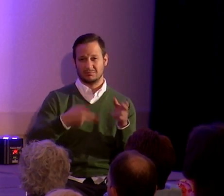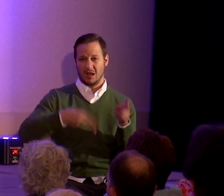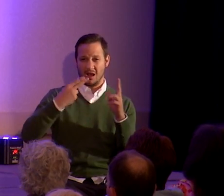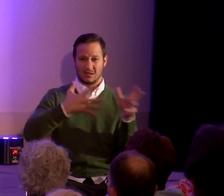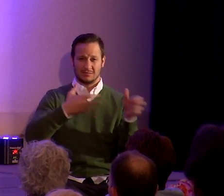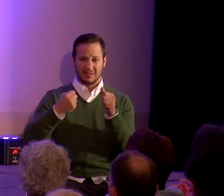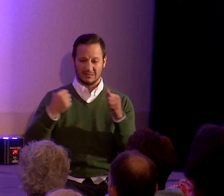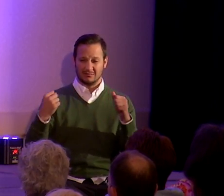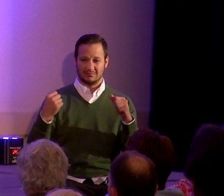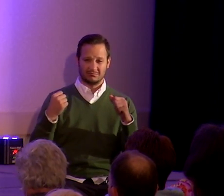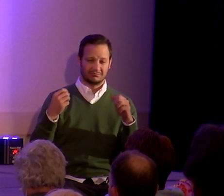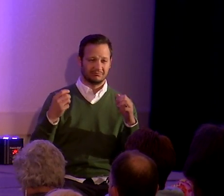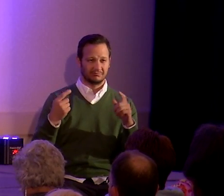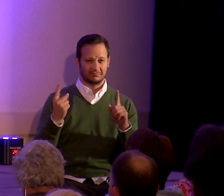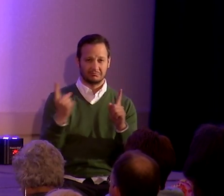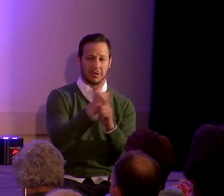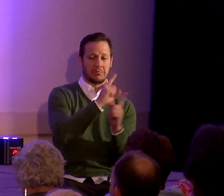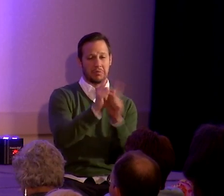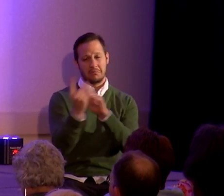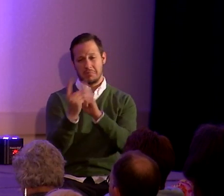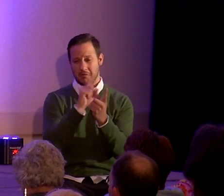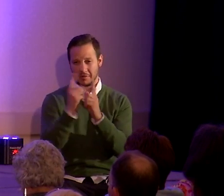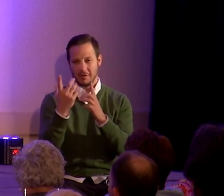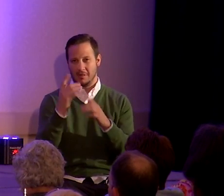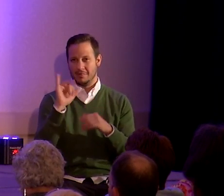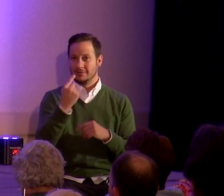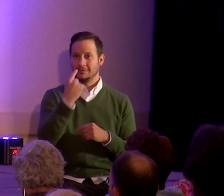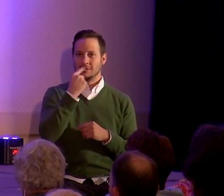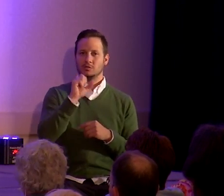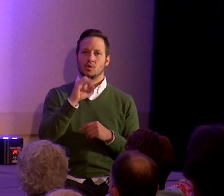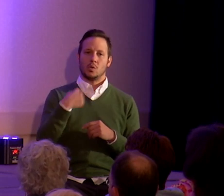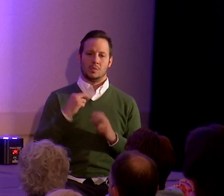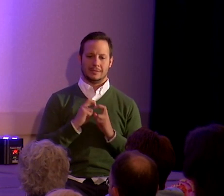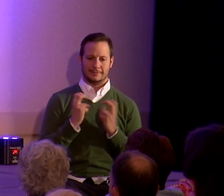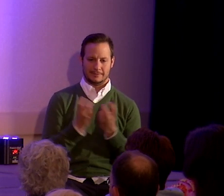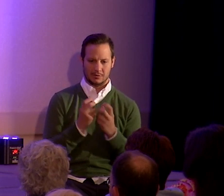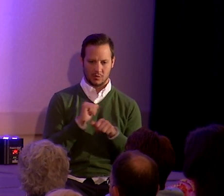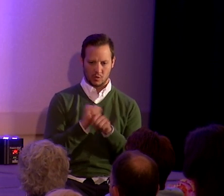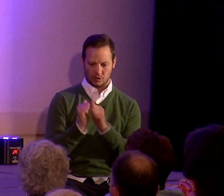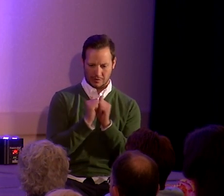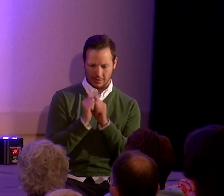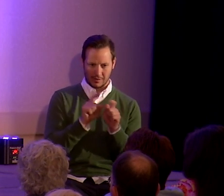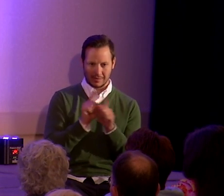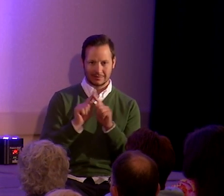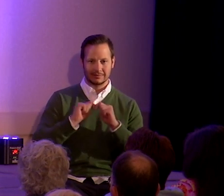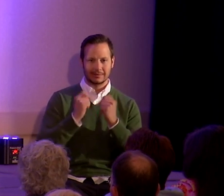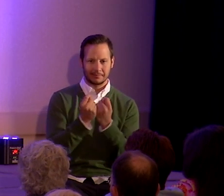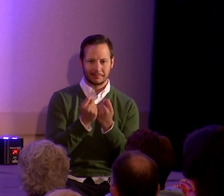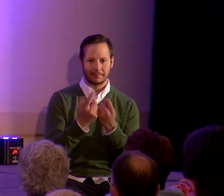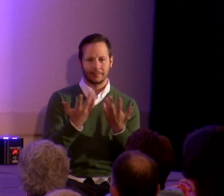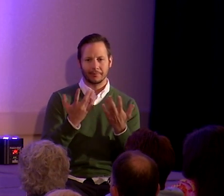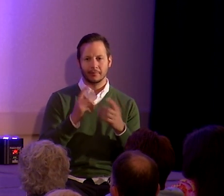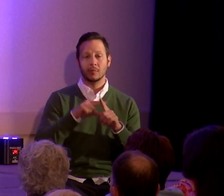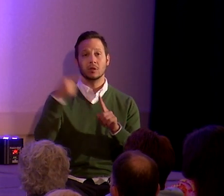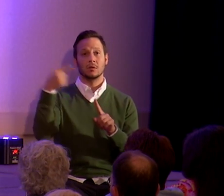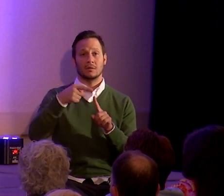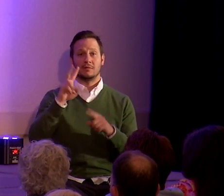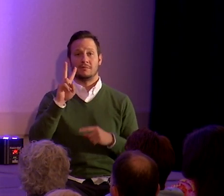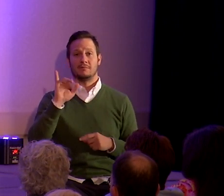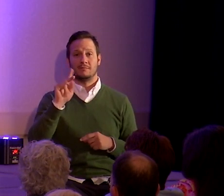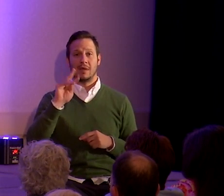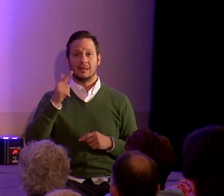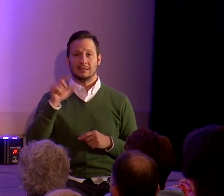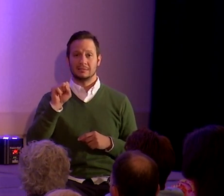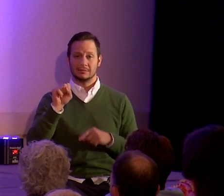That kind of sucks. So it's like, okay, we need to work together as a team. And I mean, case in point, in the Vikings,